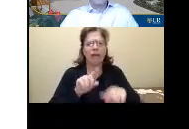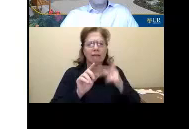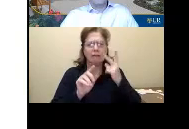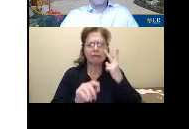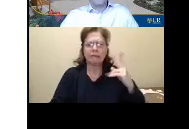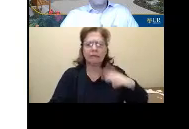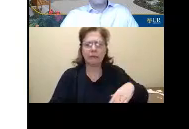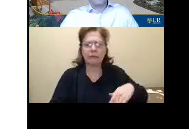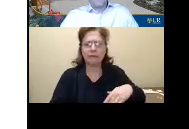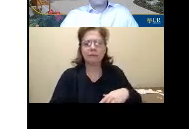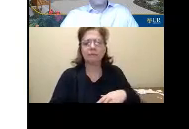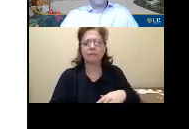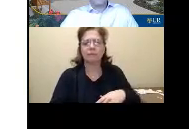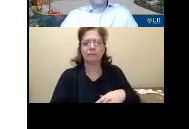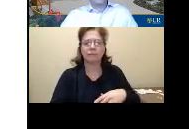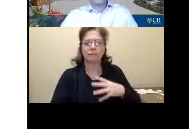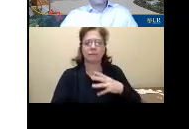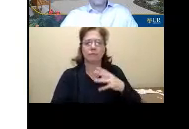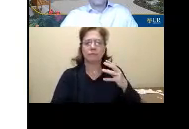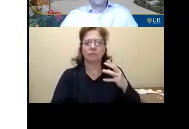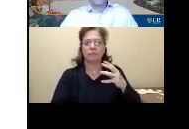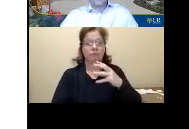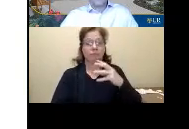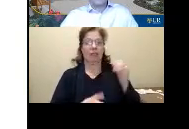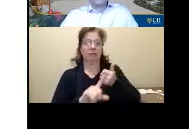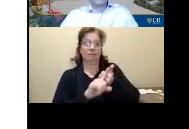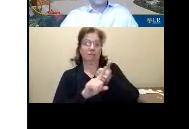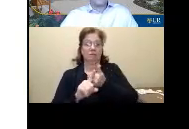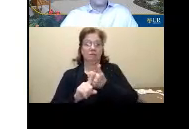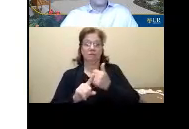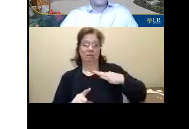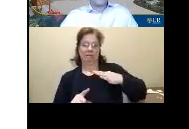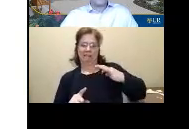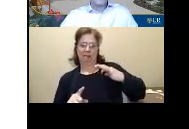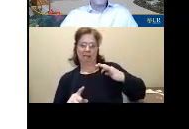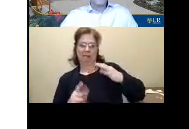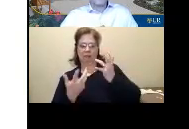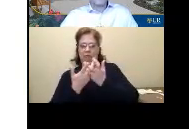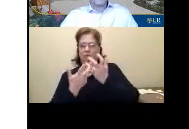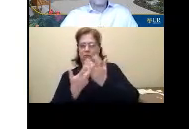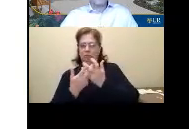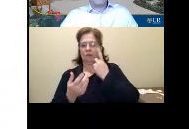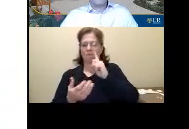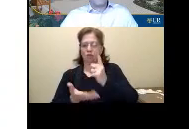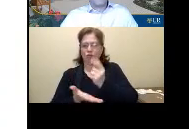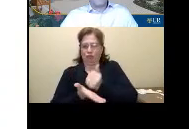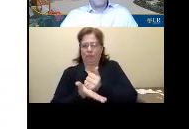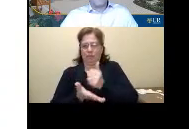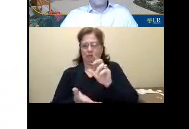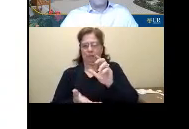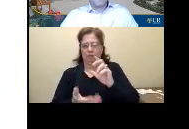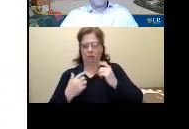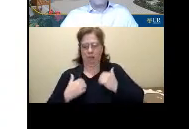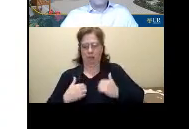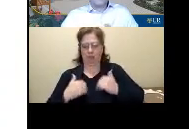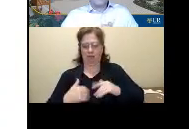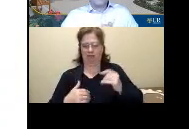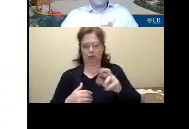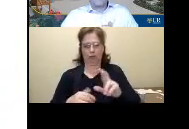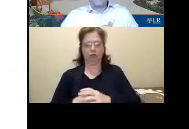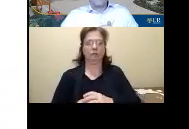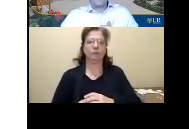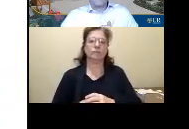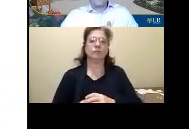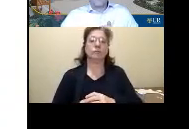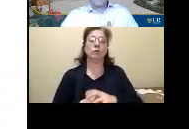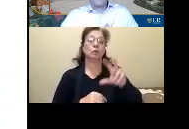they need to be a candidate for treatment of lung cancer. All right. So based upon those